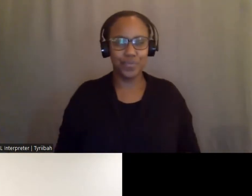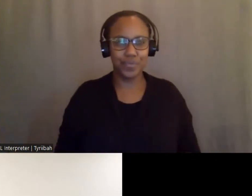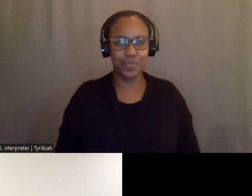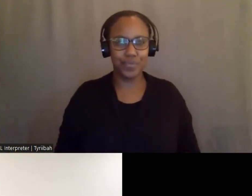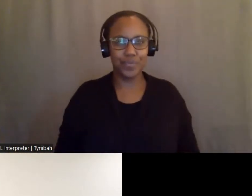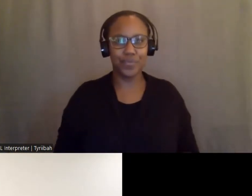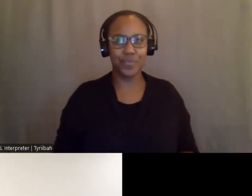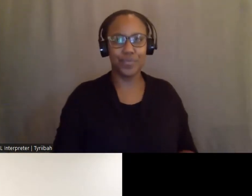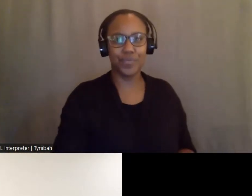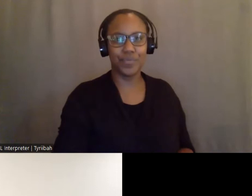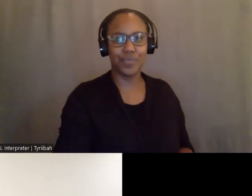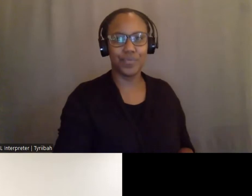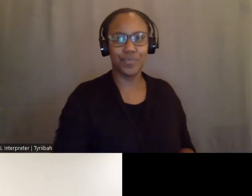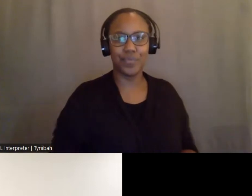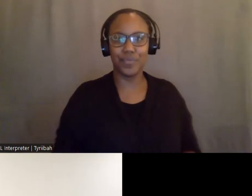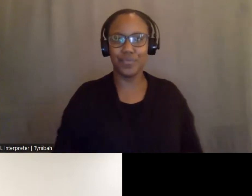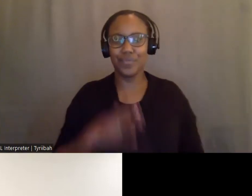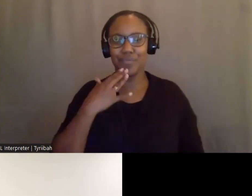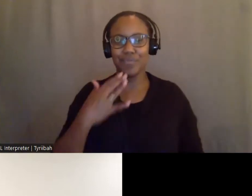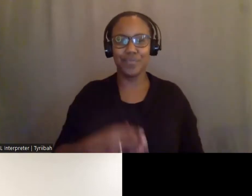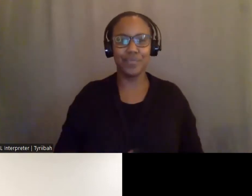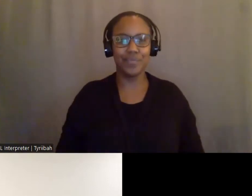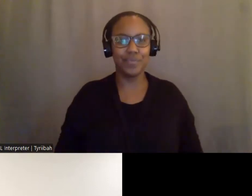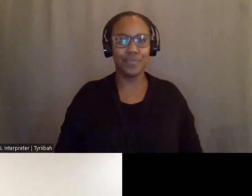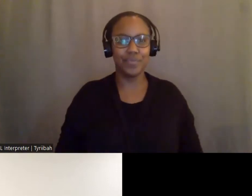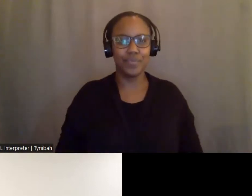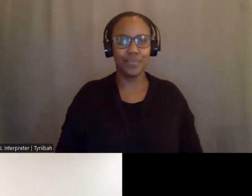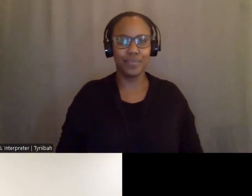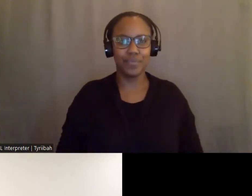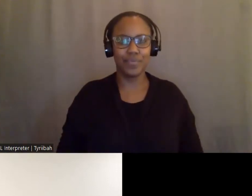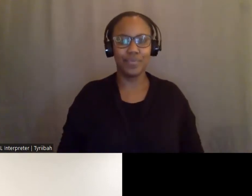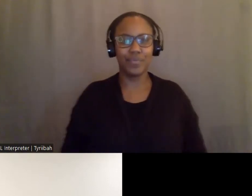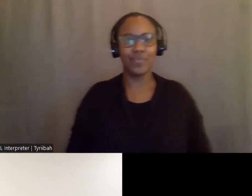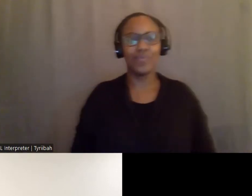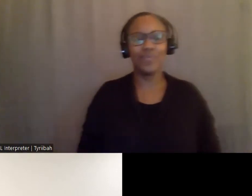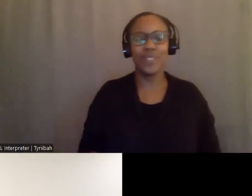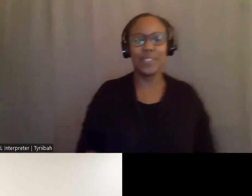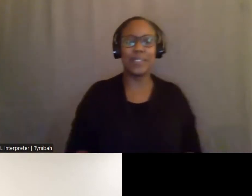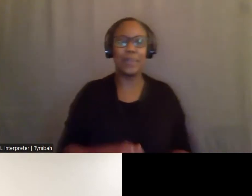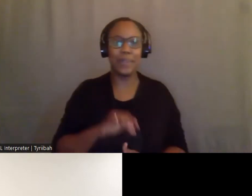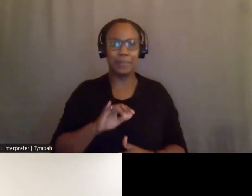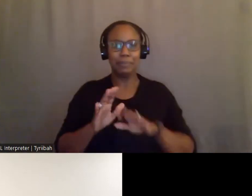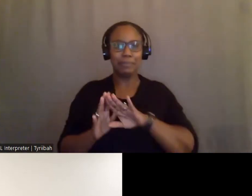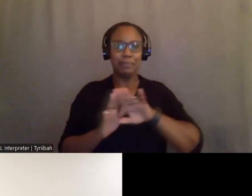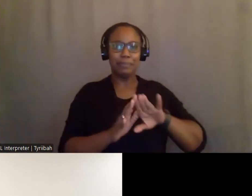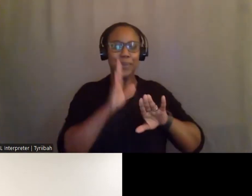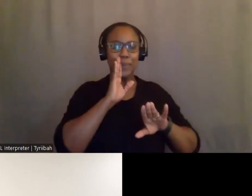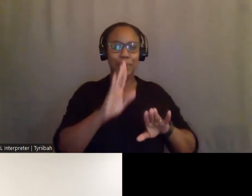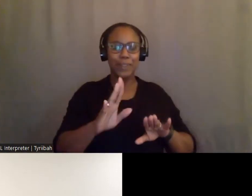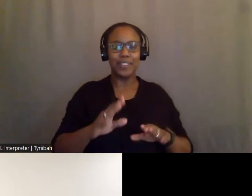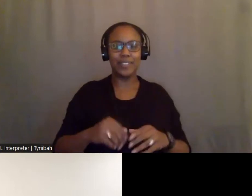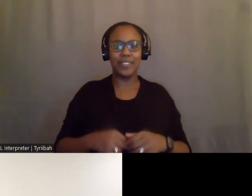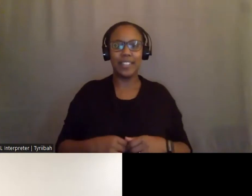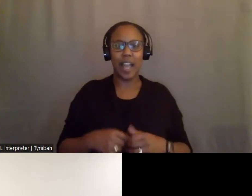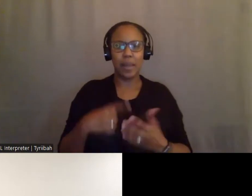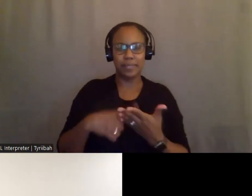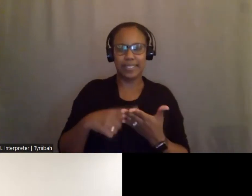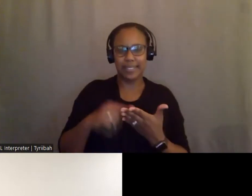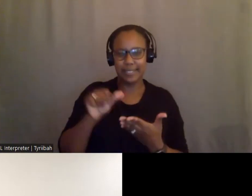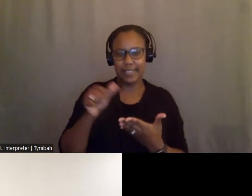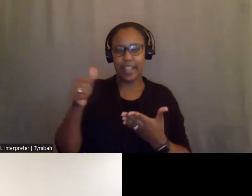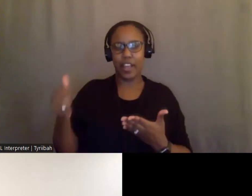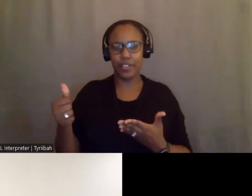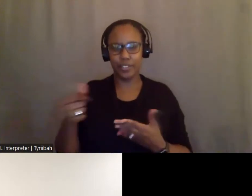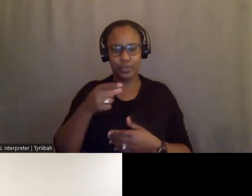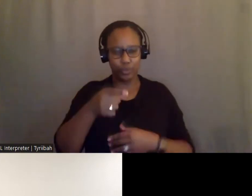Thank you. So I'm going to shift gears a little bit, because I know that this is something that you had mentioned wanting to talk